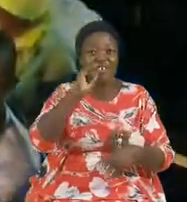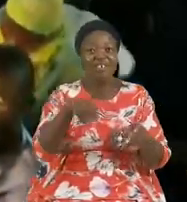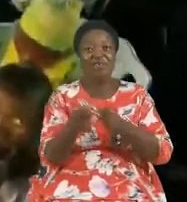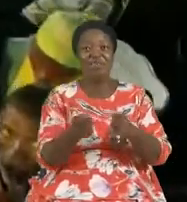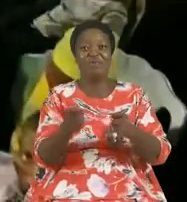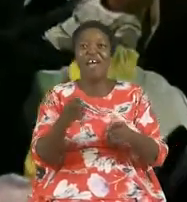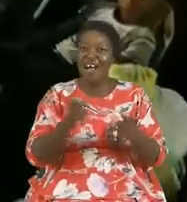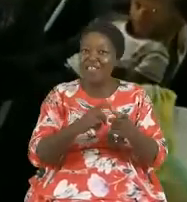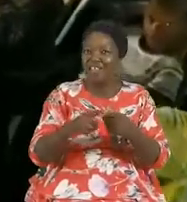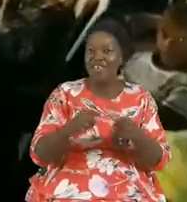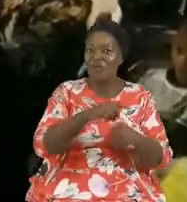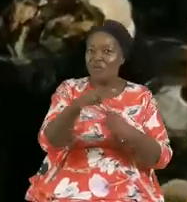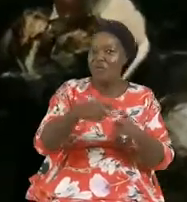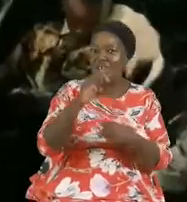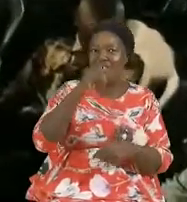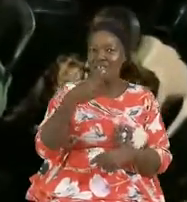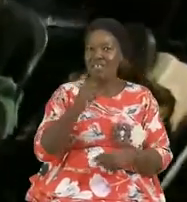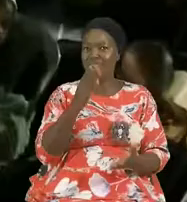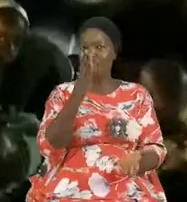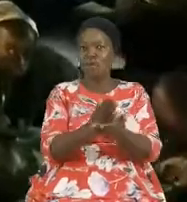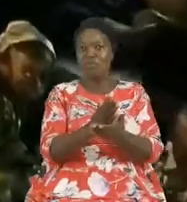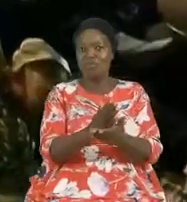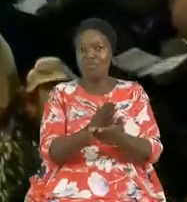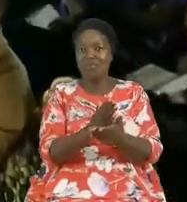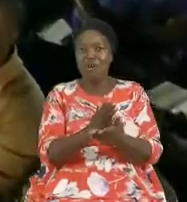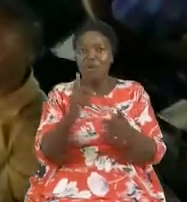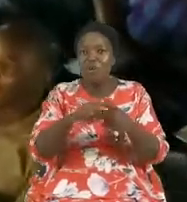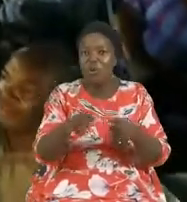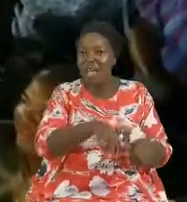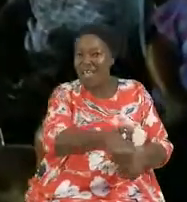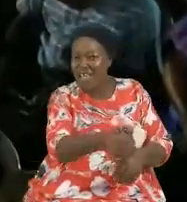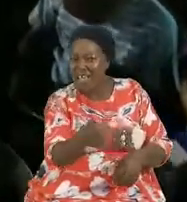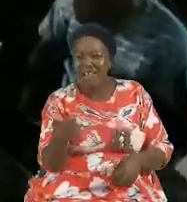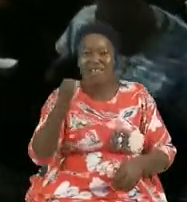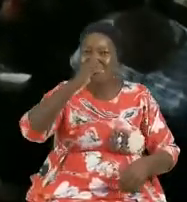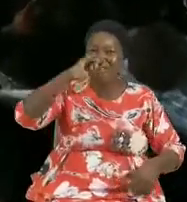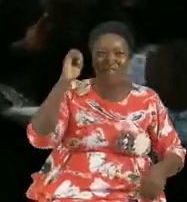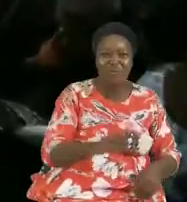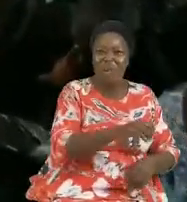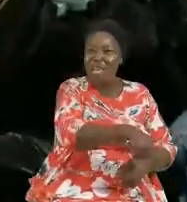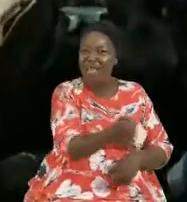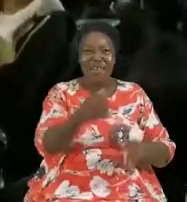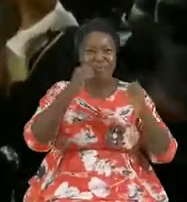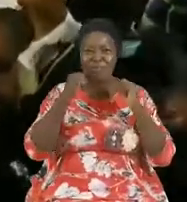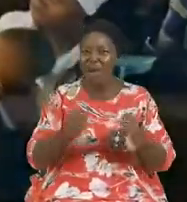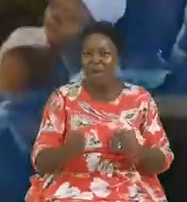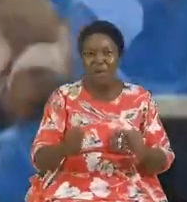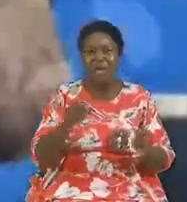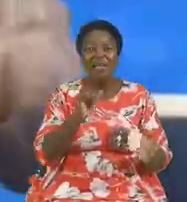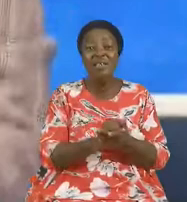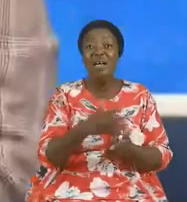charge. In your family, he's in charge. And when he says stop to